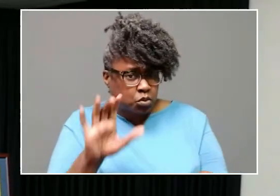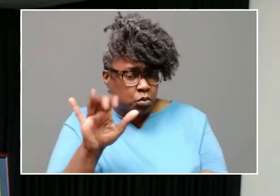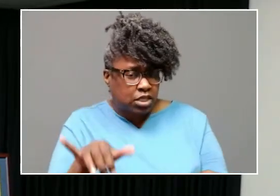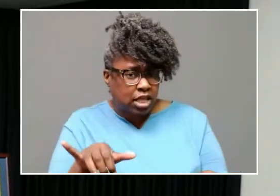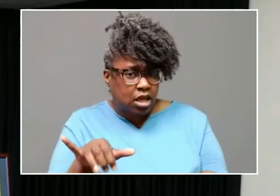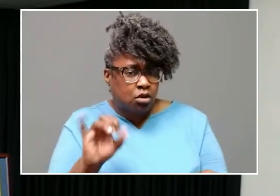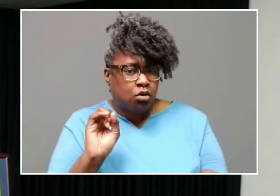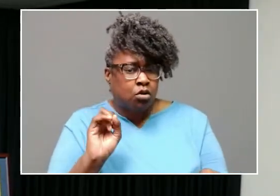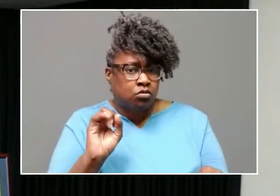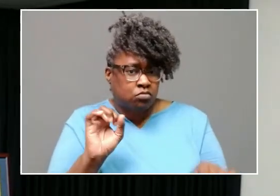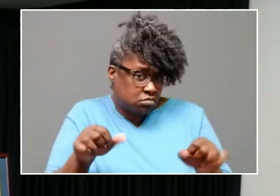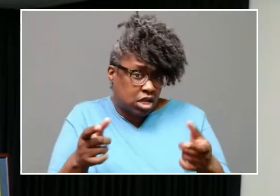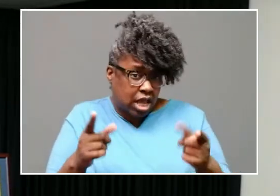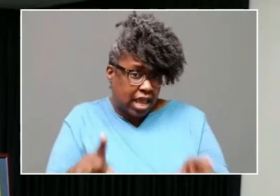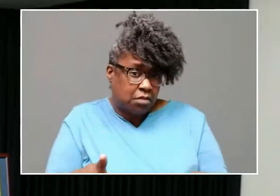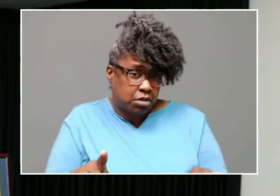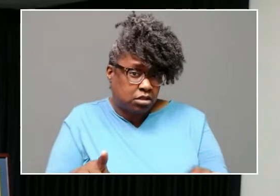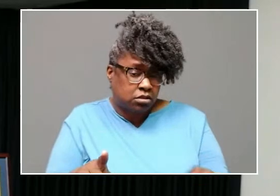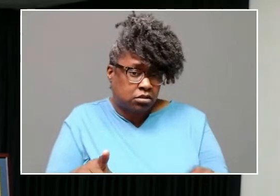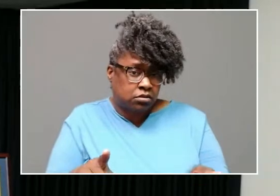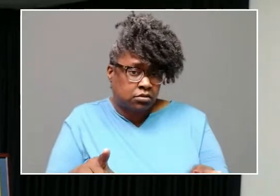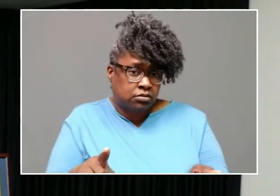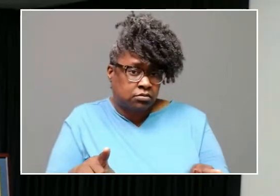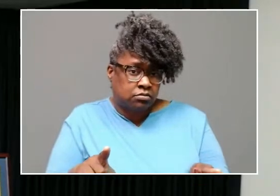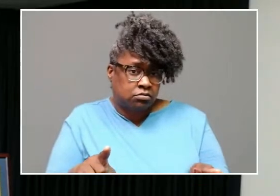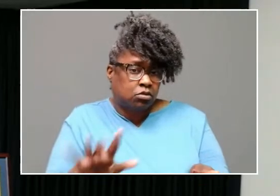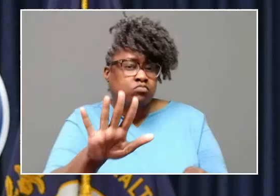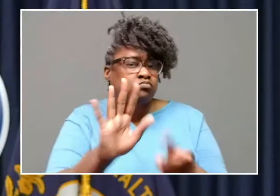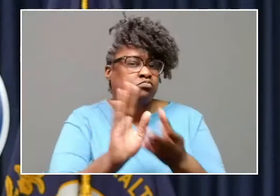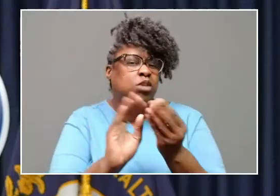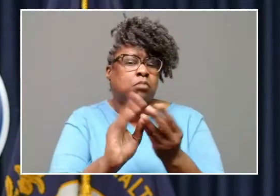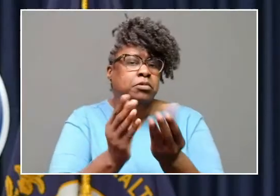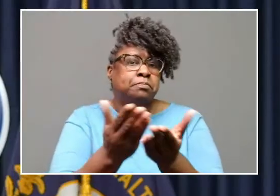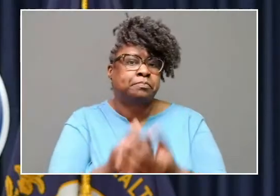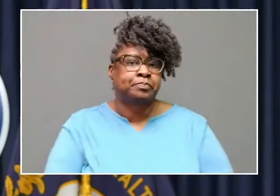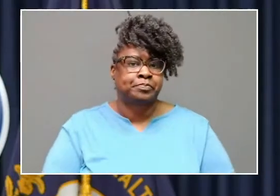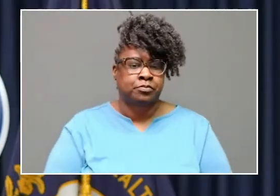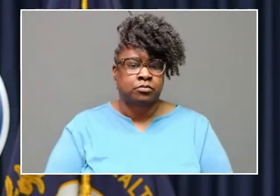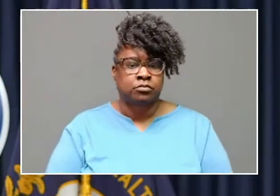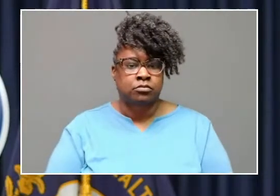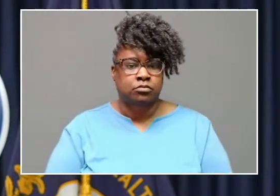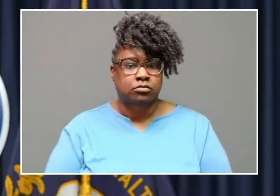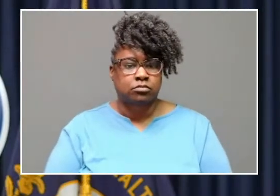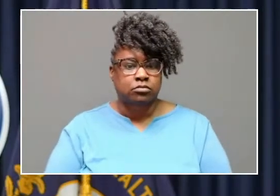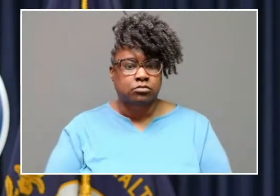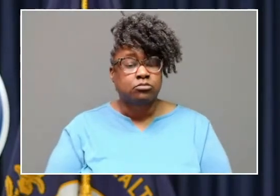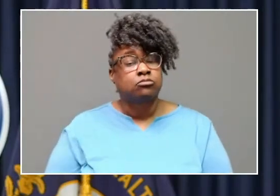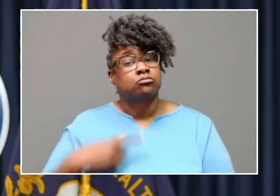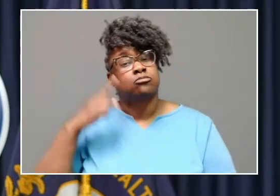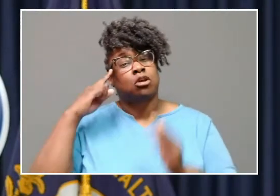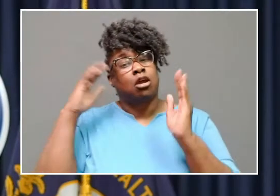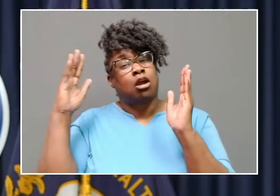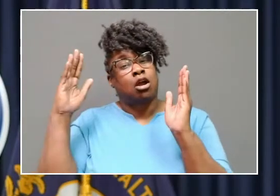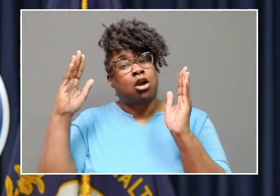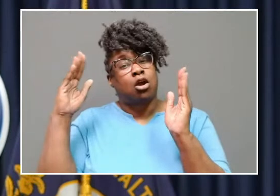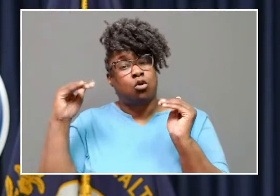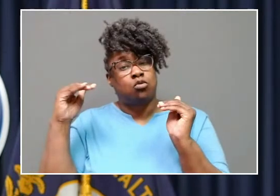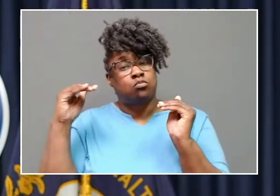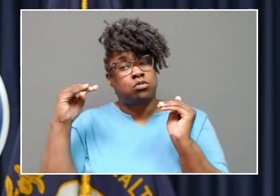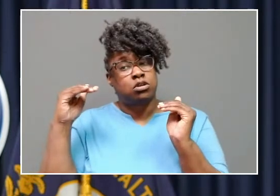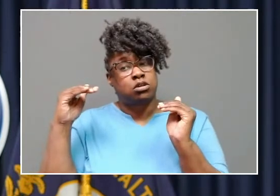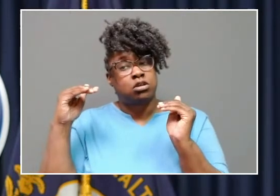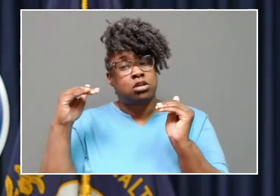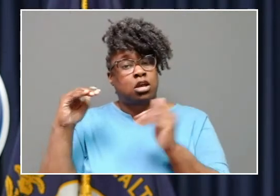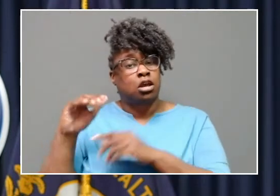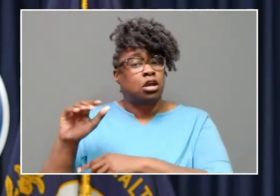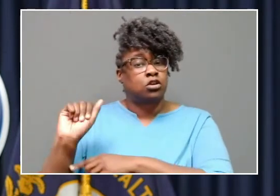happen, and just any comments you had on it. Well, certainly my hope is, before making a comment like that the Attorney General would